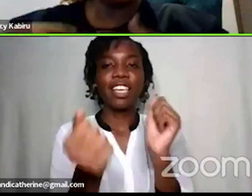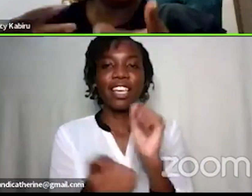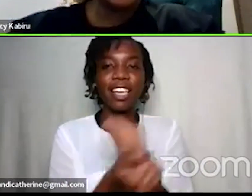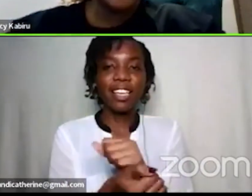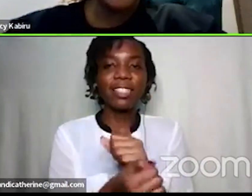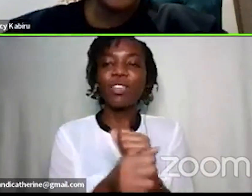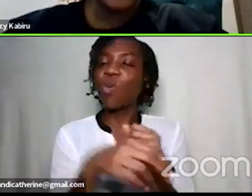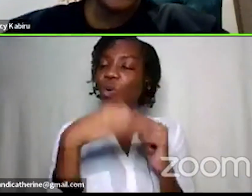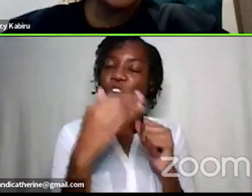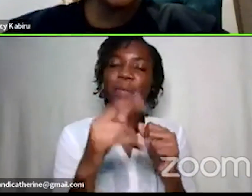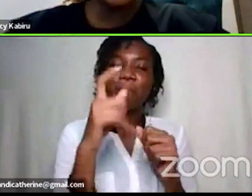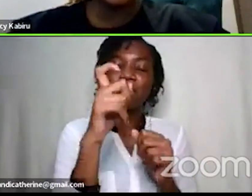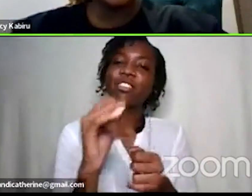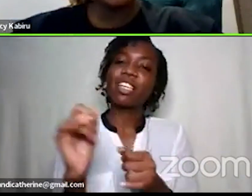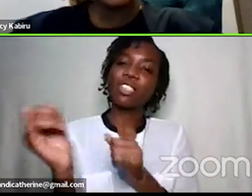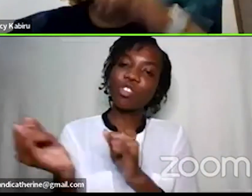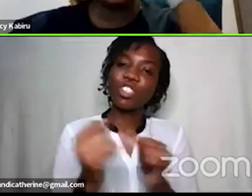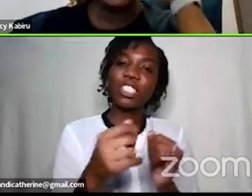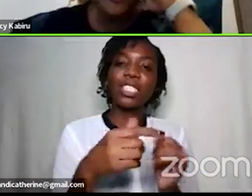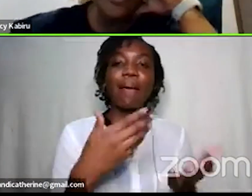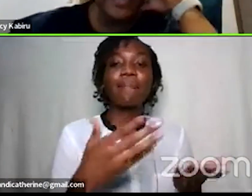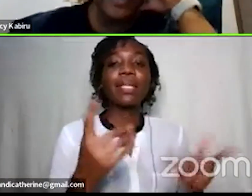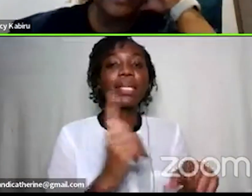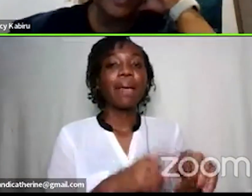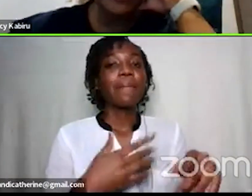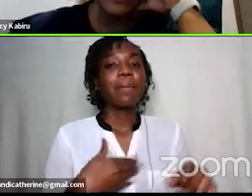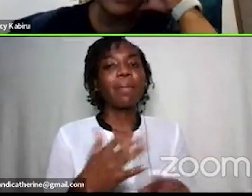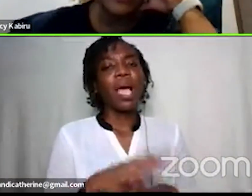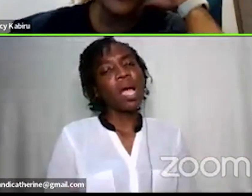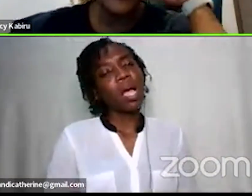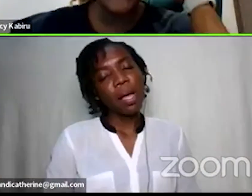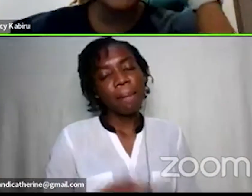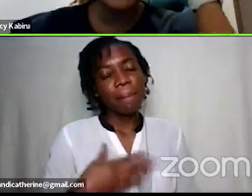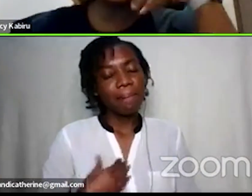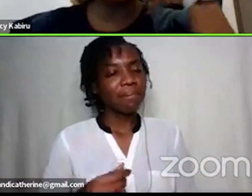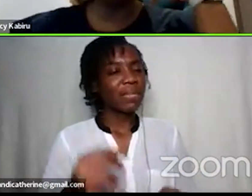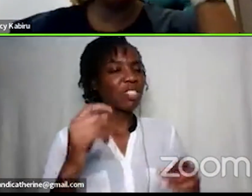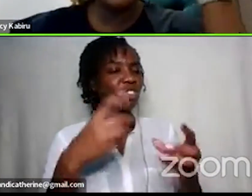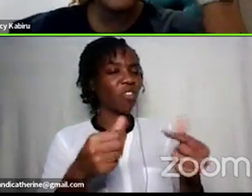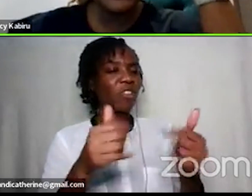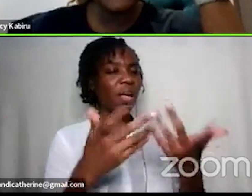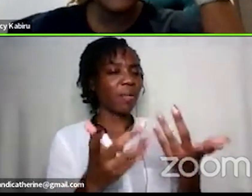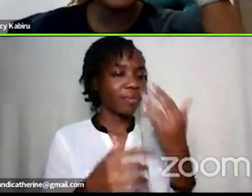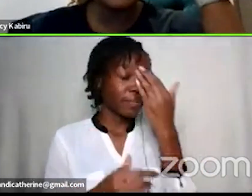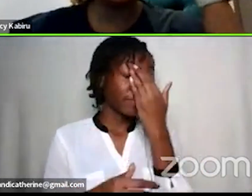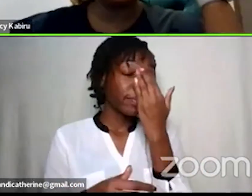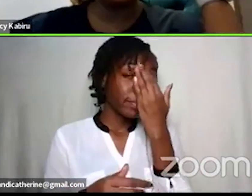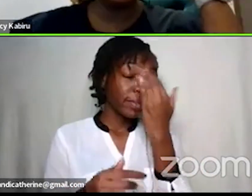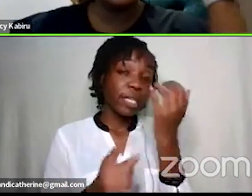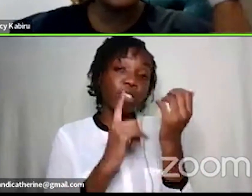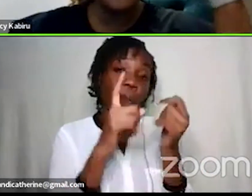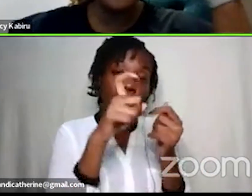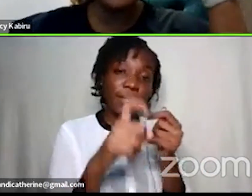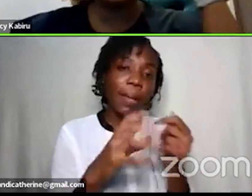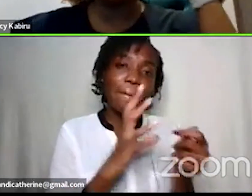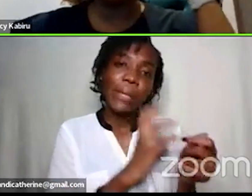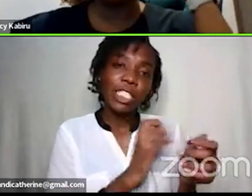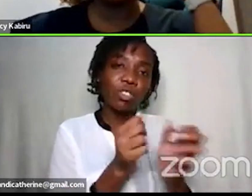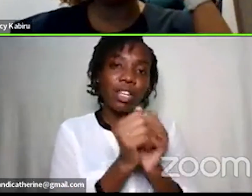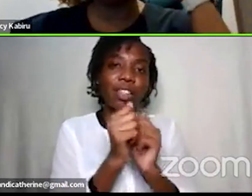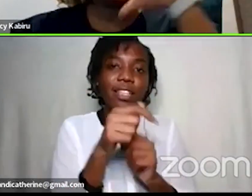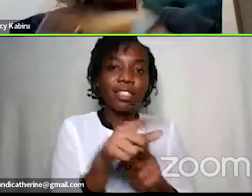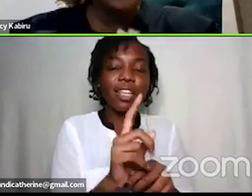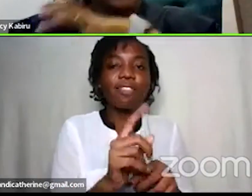something while I was away. So when I go back, I'm like, how do I catch up with this? You know, be patient with yourself, give yourself